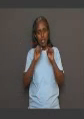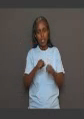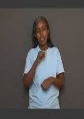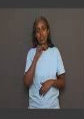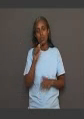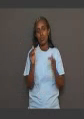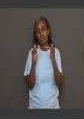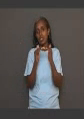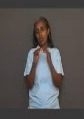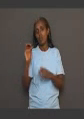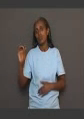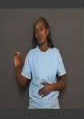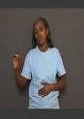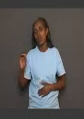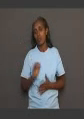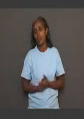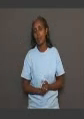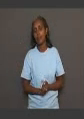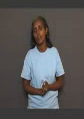be equal to 0.